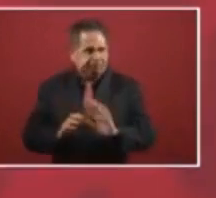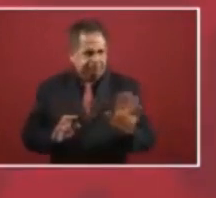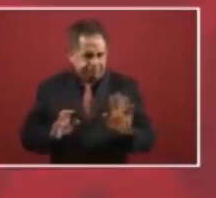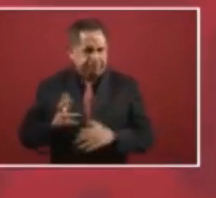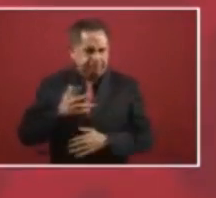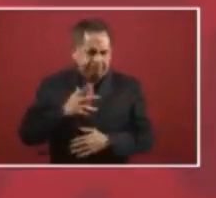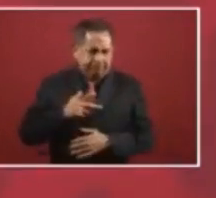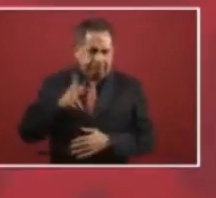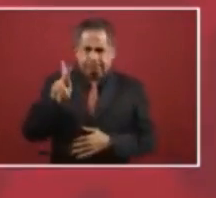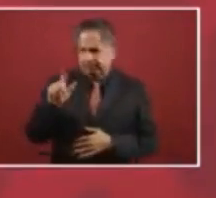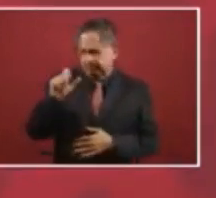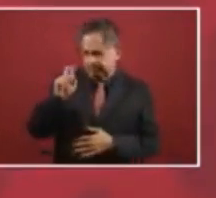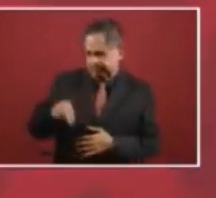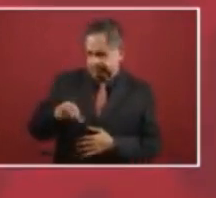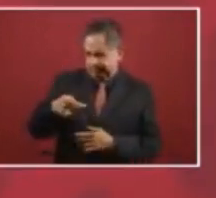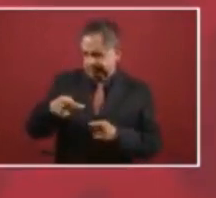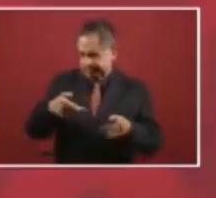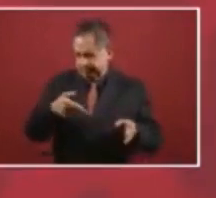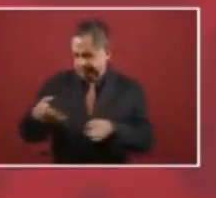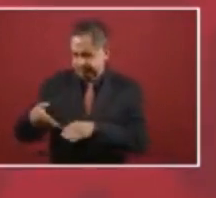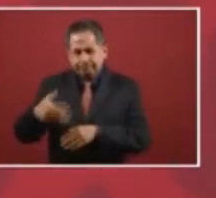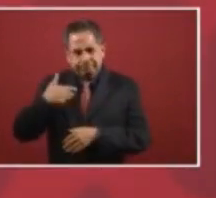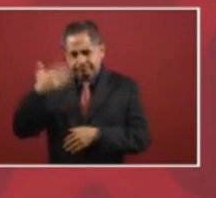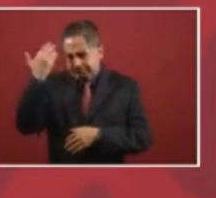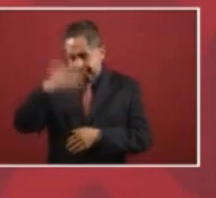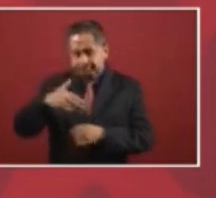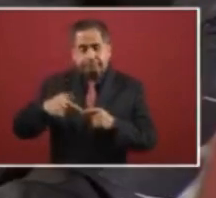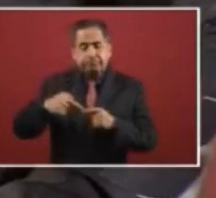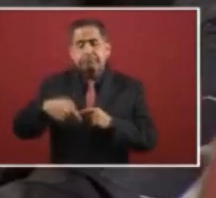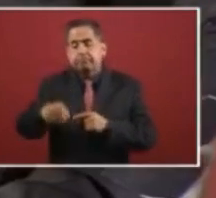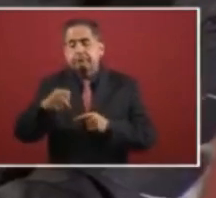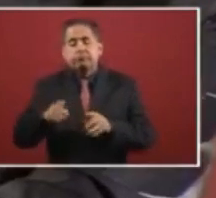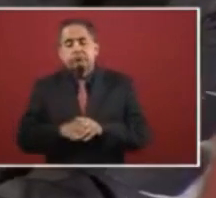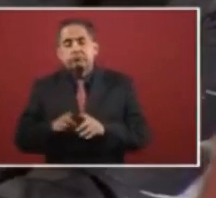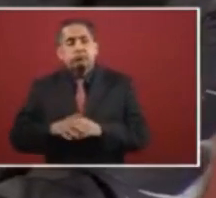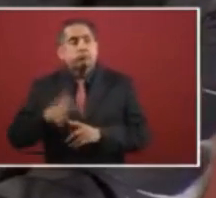energy. And that's the plan, to guarantee